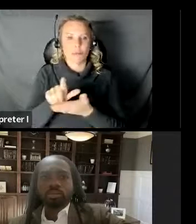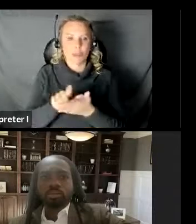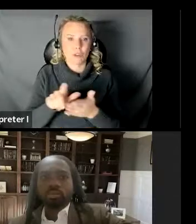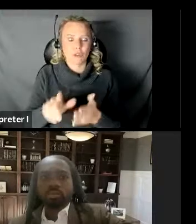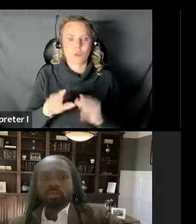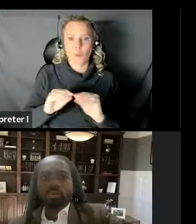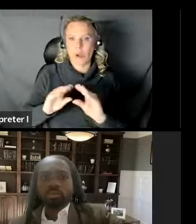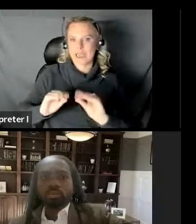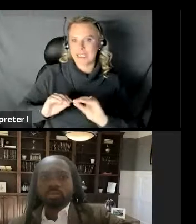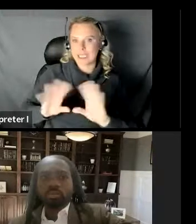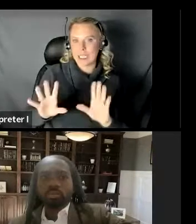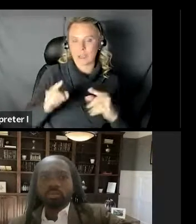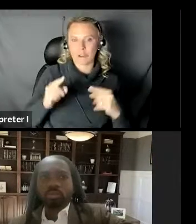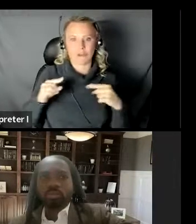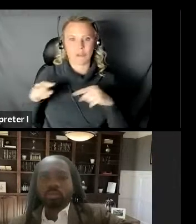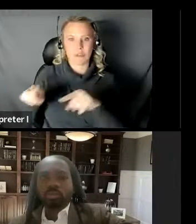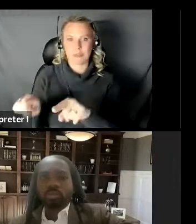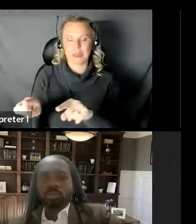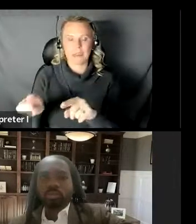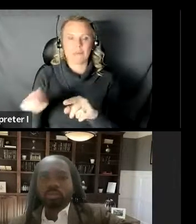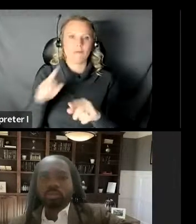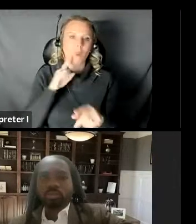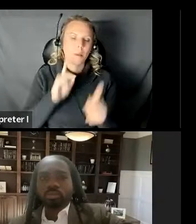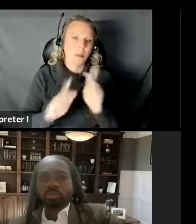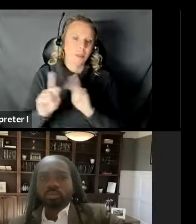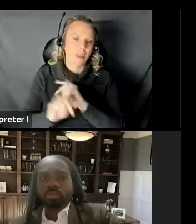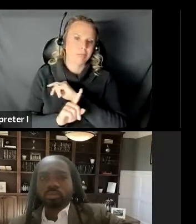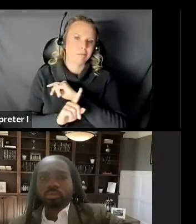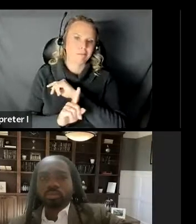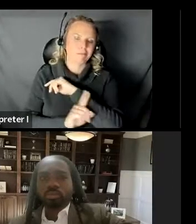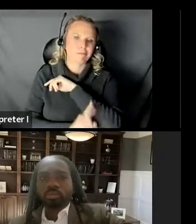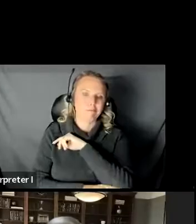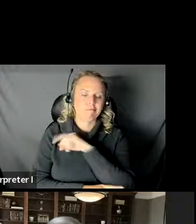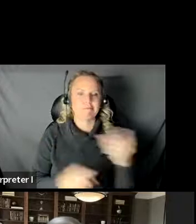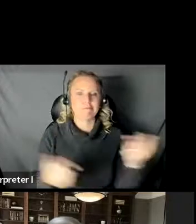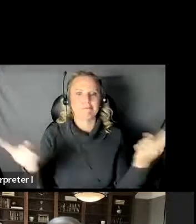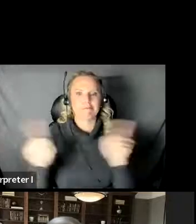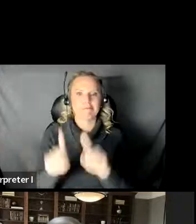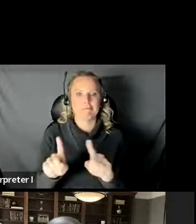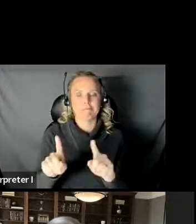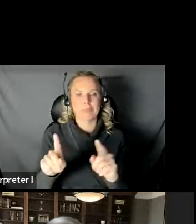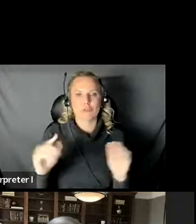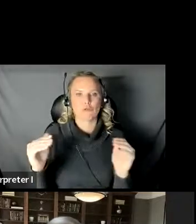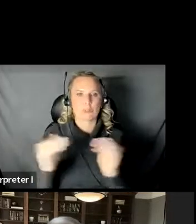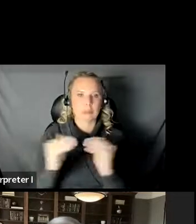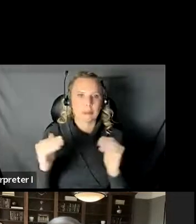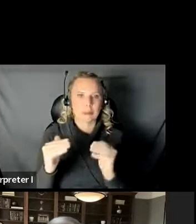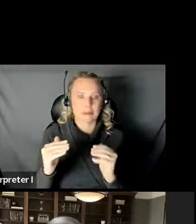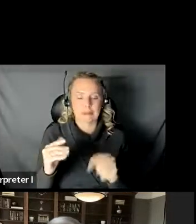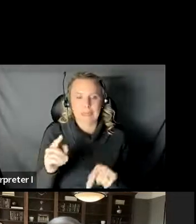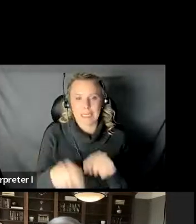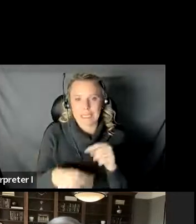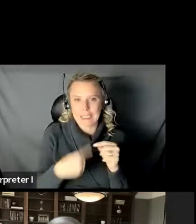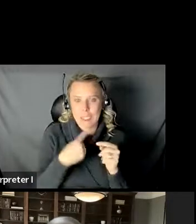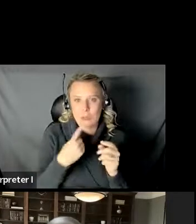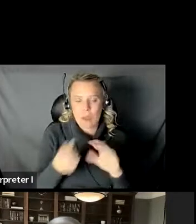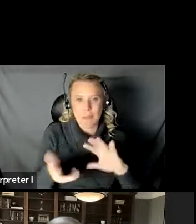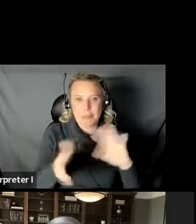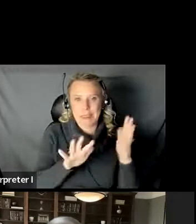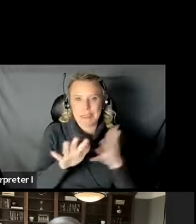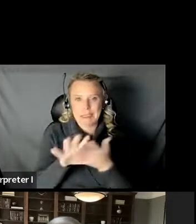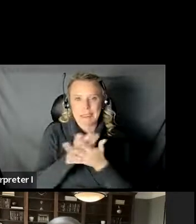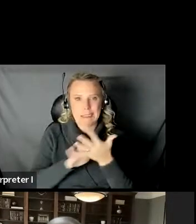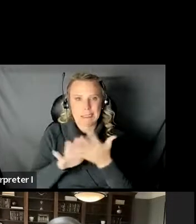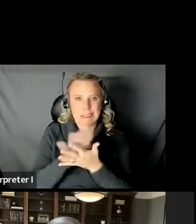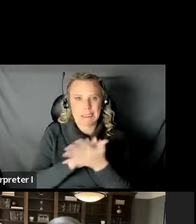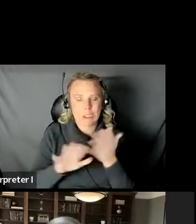more streamlined for bringing perpetrators to justice. I cannot emphasize enough how messy and contradictory our code has been, and